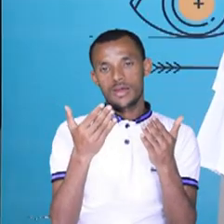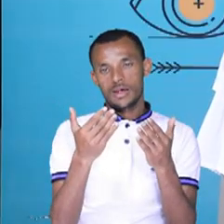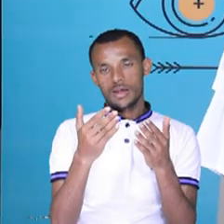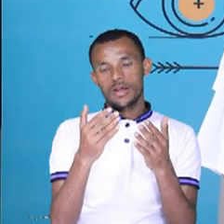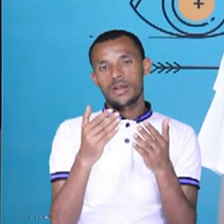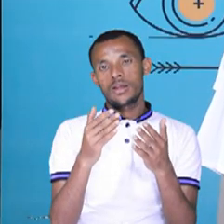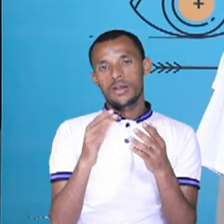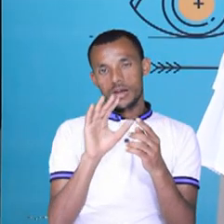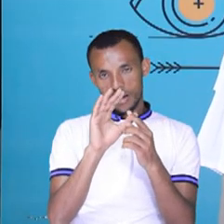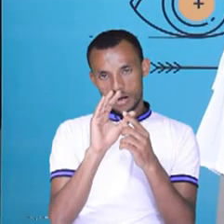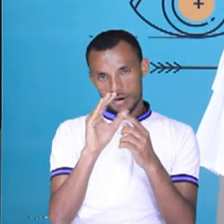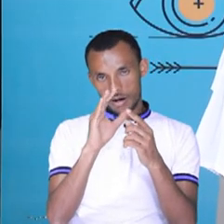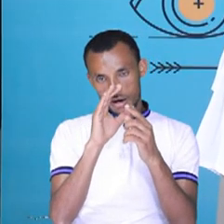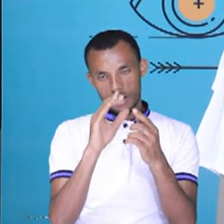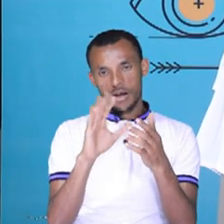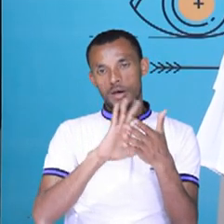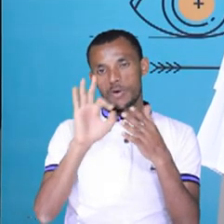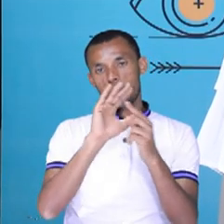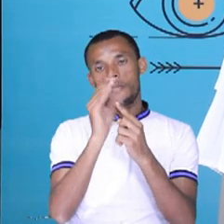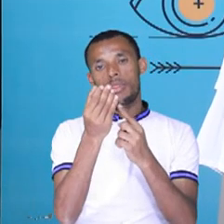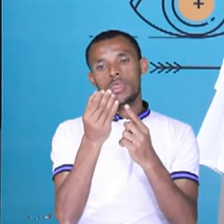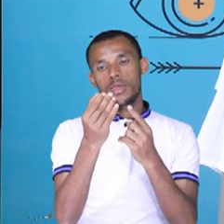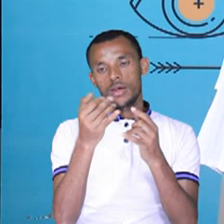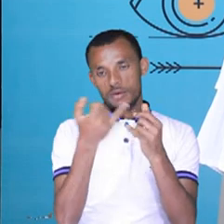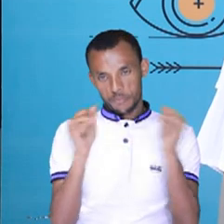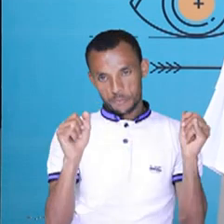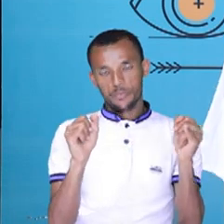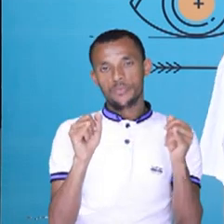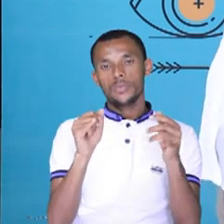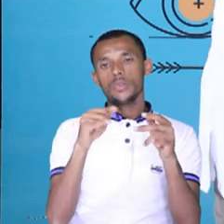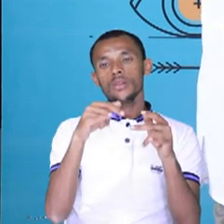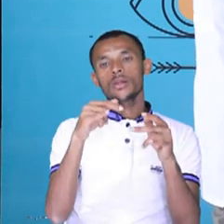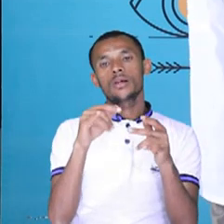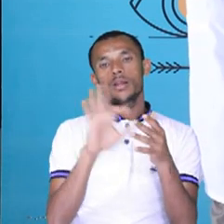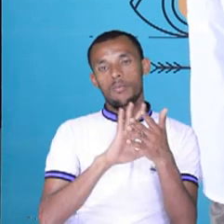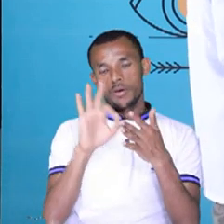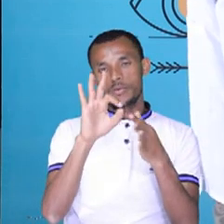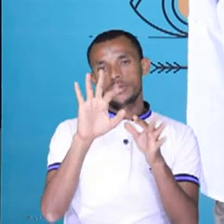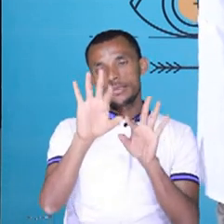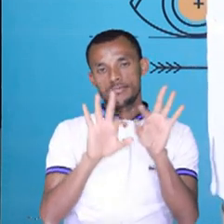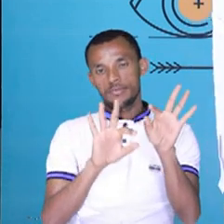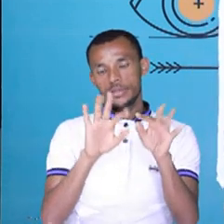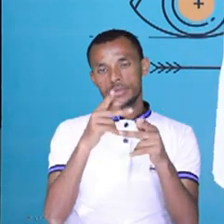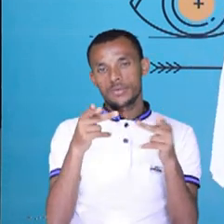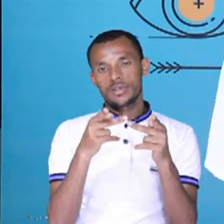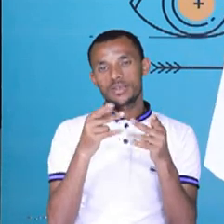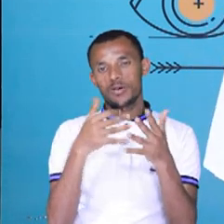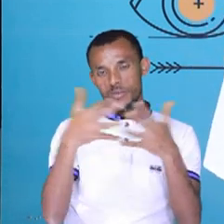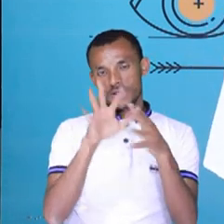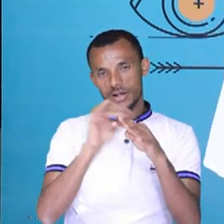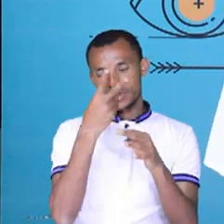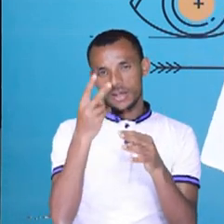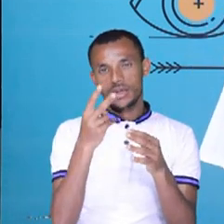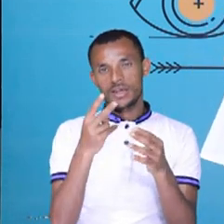event divided by number of element of the sample space. So since you have learned about combinations,